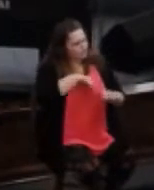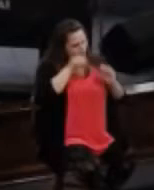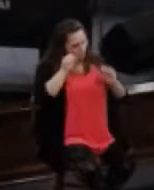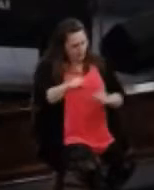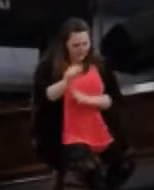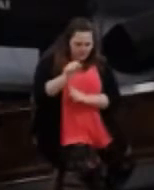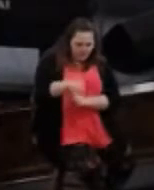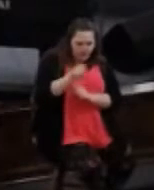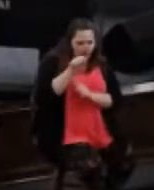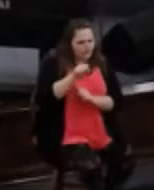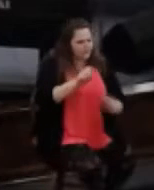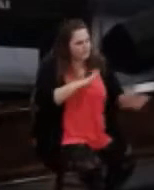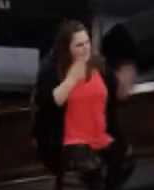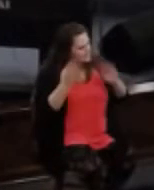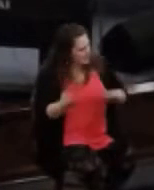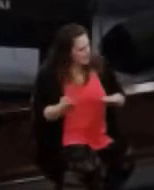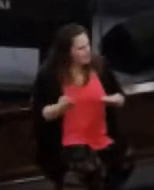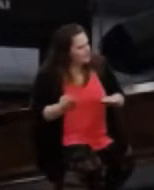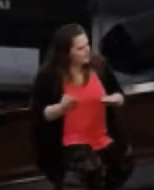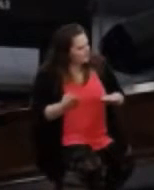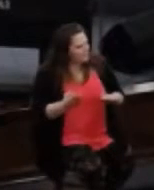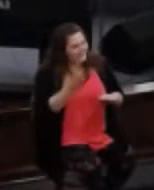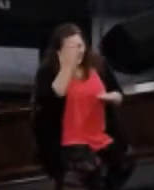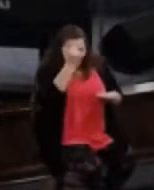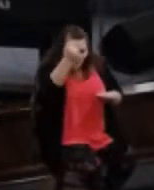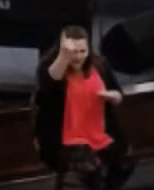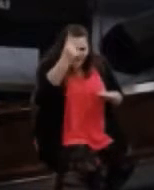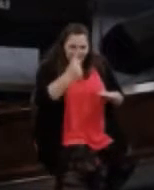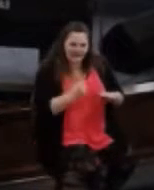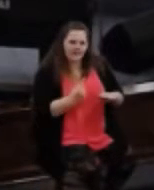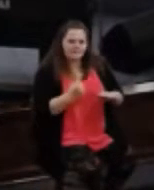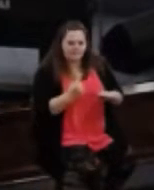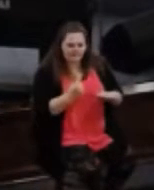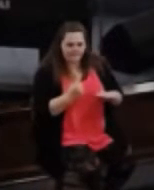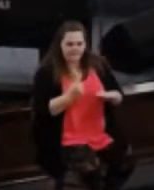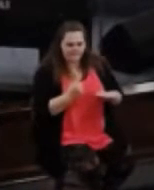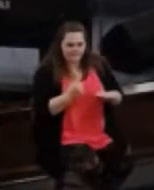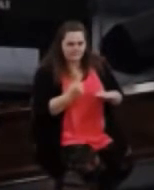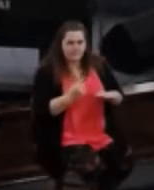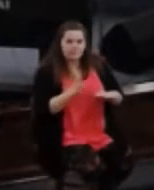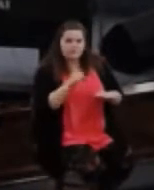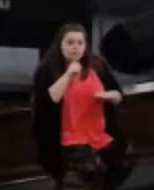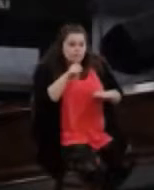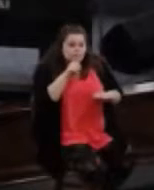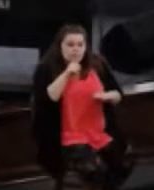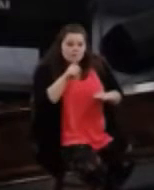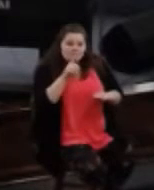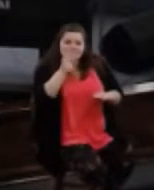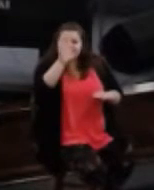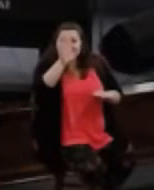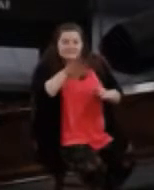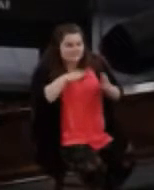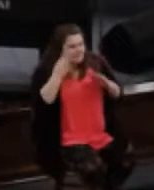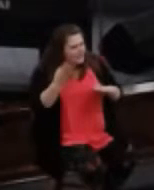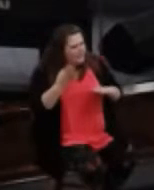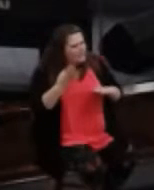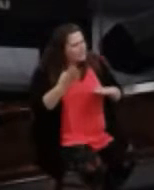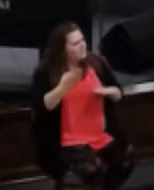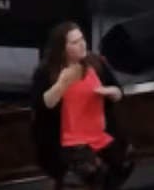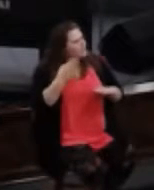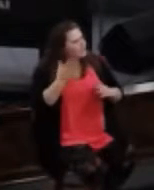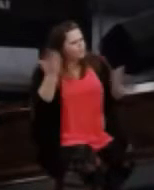death. That's why he came. And the truth of his death was